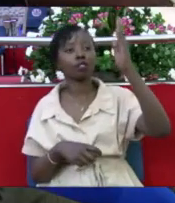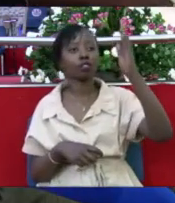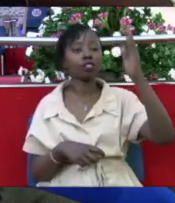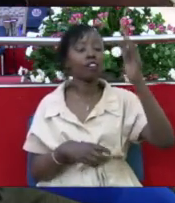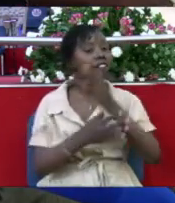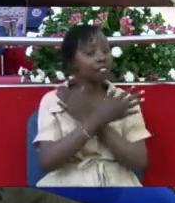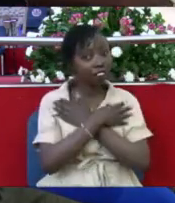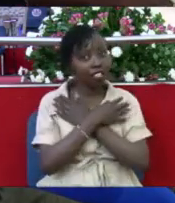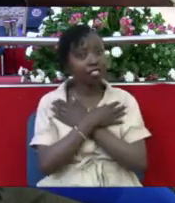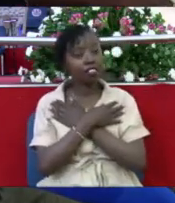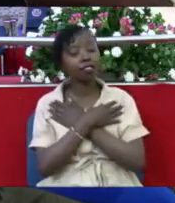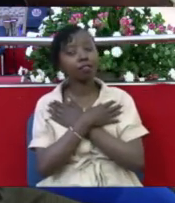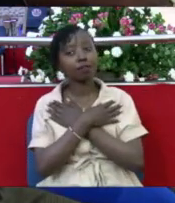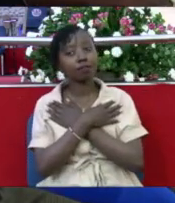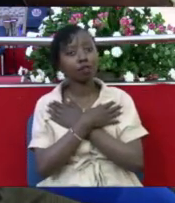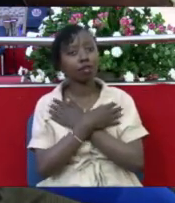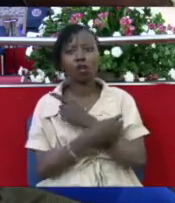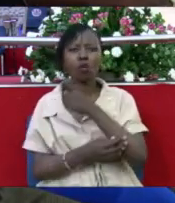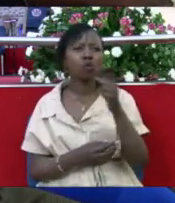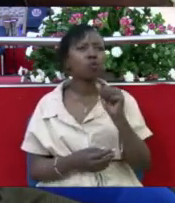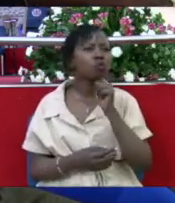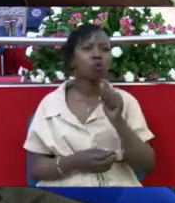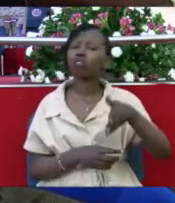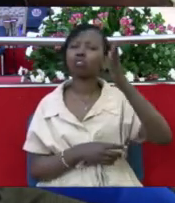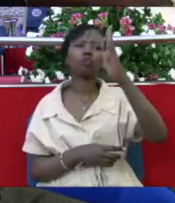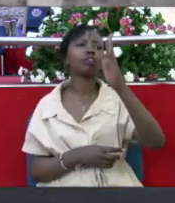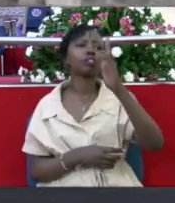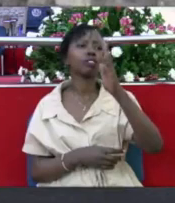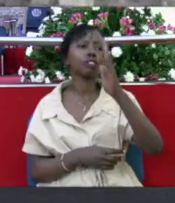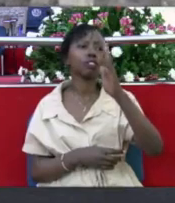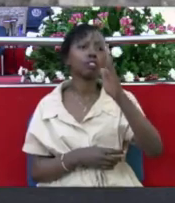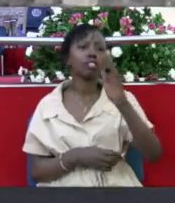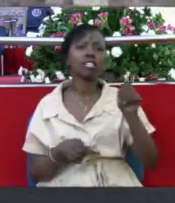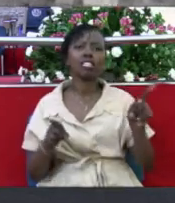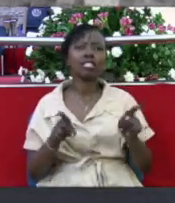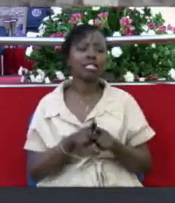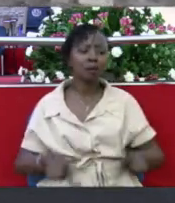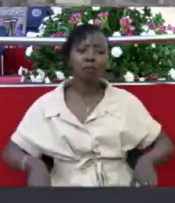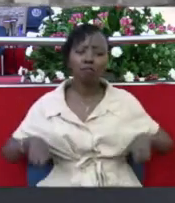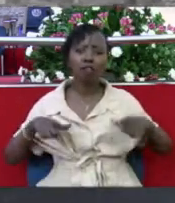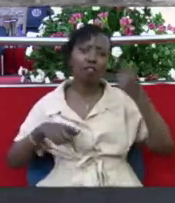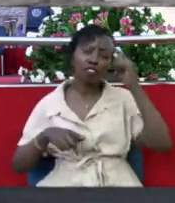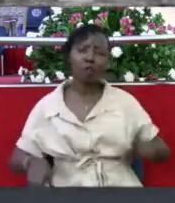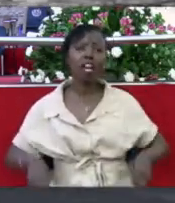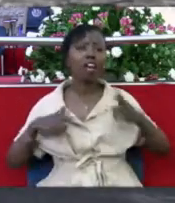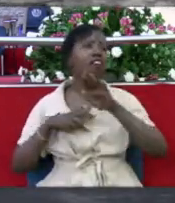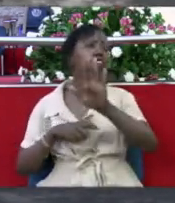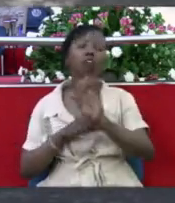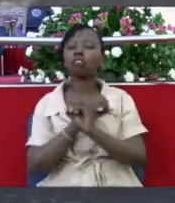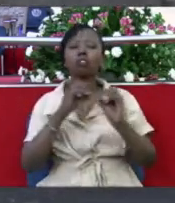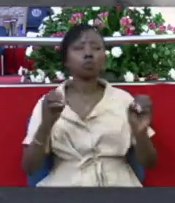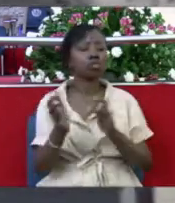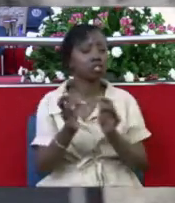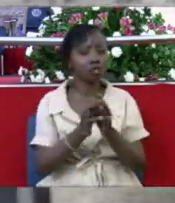sisters, ndugu na wadada, you are not God. Wewe si Mungu. Even of your own life. Hata katika maisha yako mwenyewe. The Bible